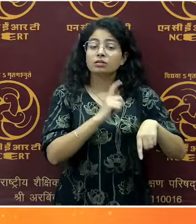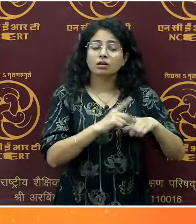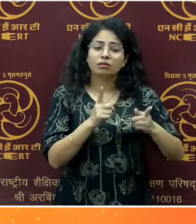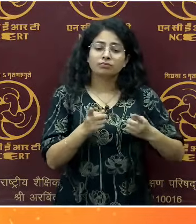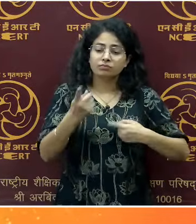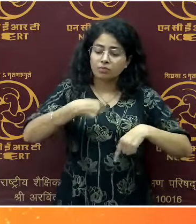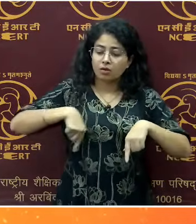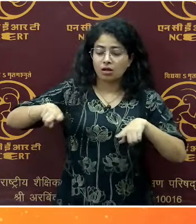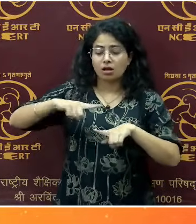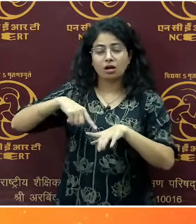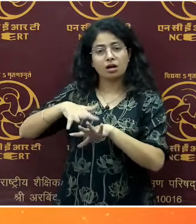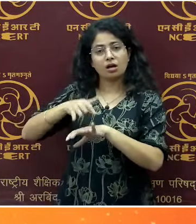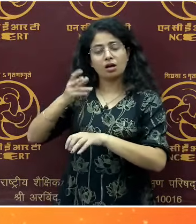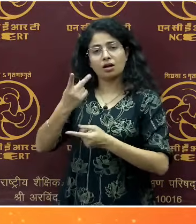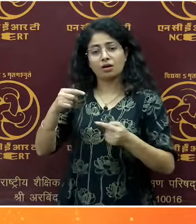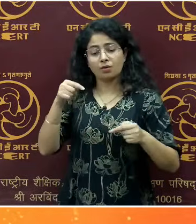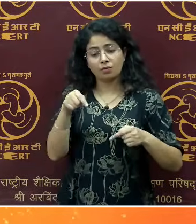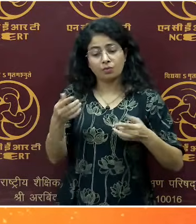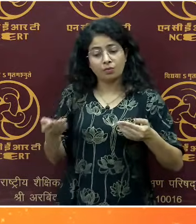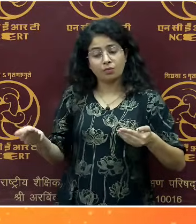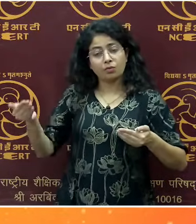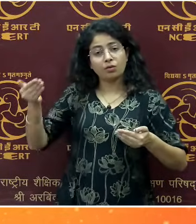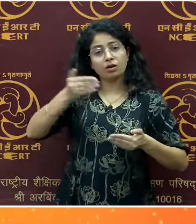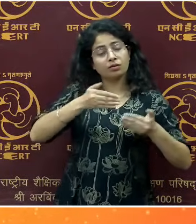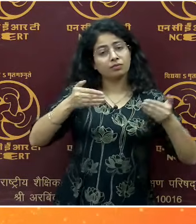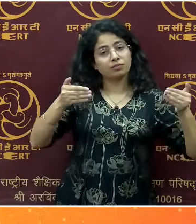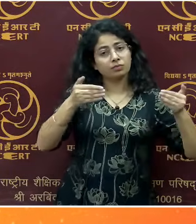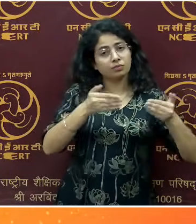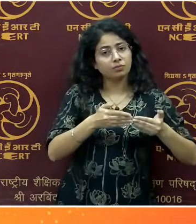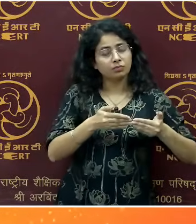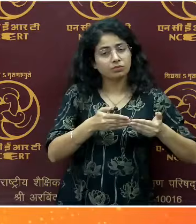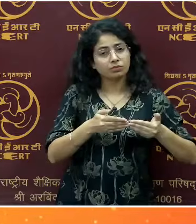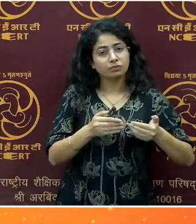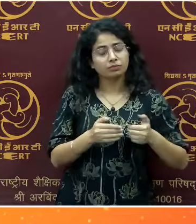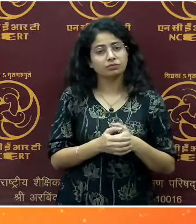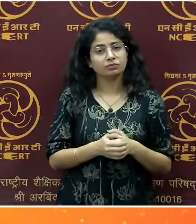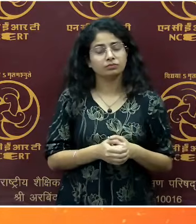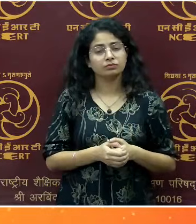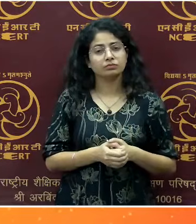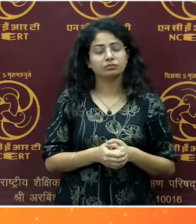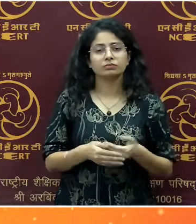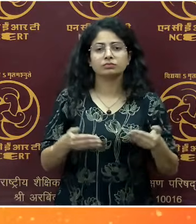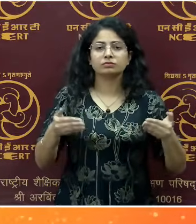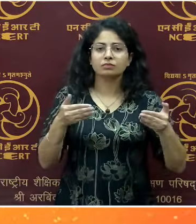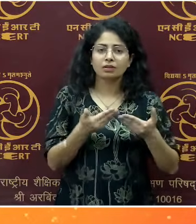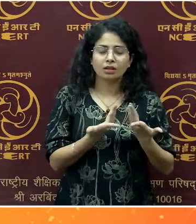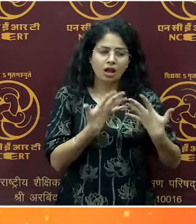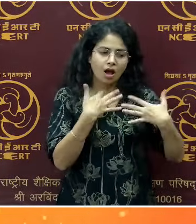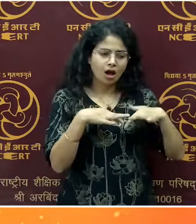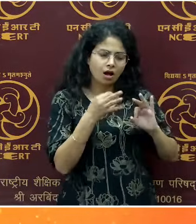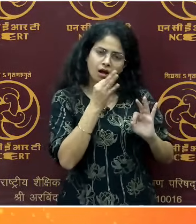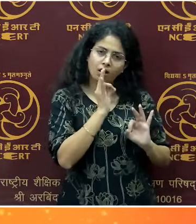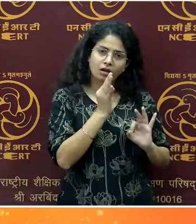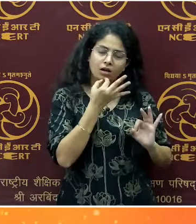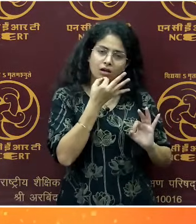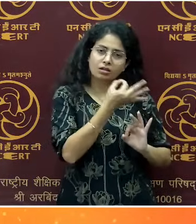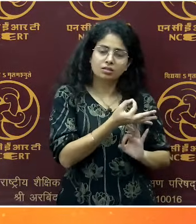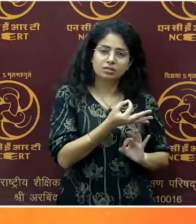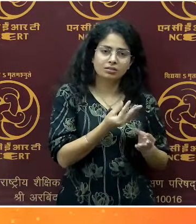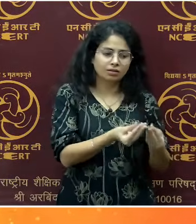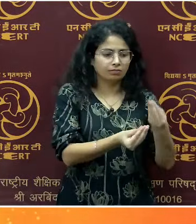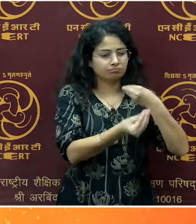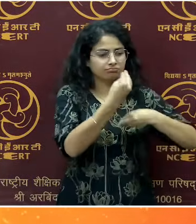the animals who just came there to wish him, to ask him how is it feeling, so they just feasted